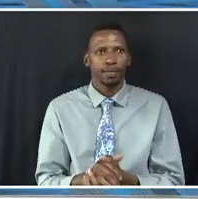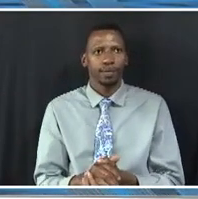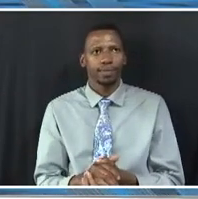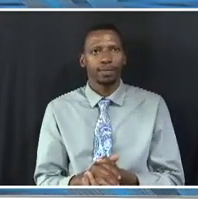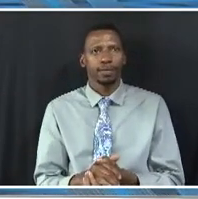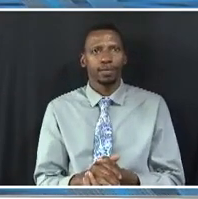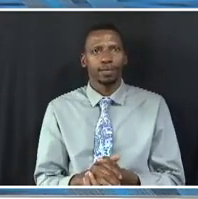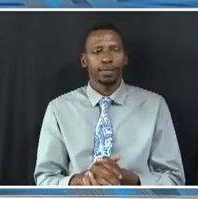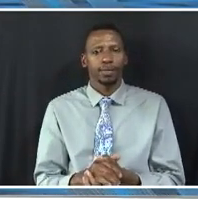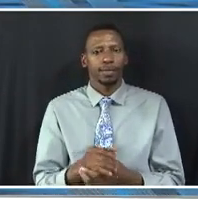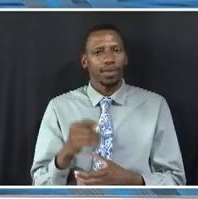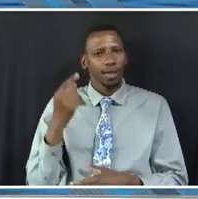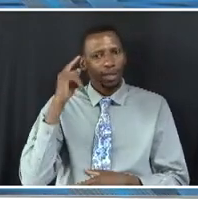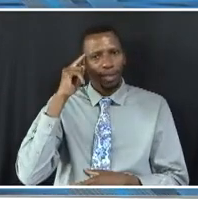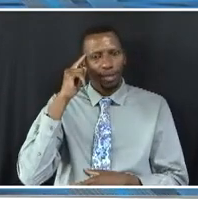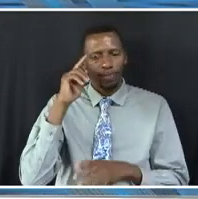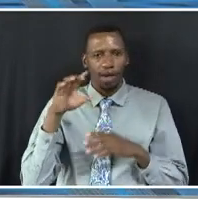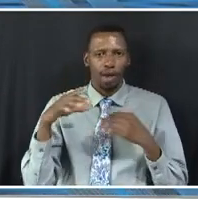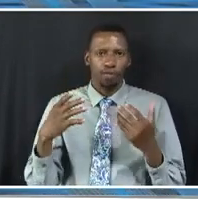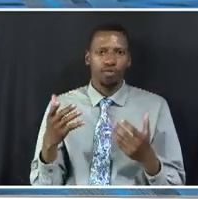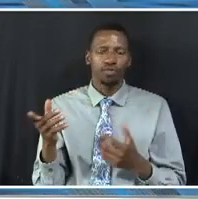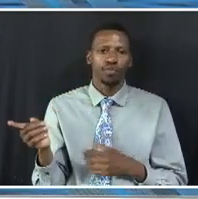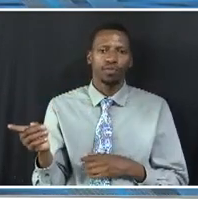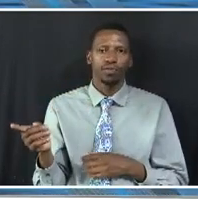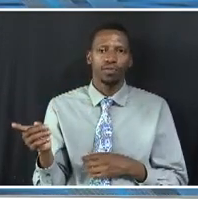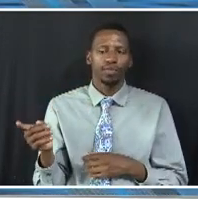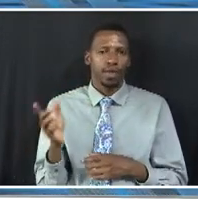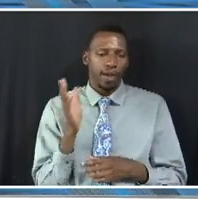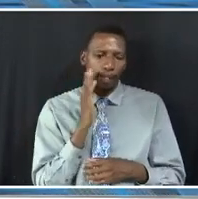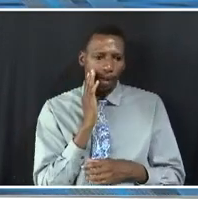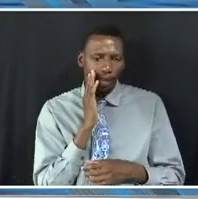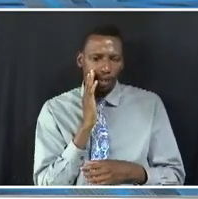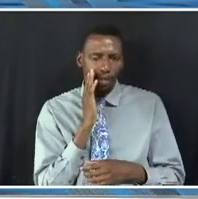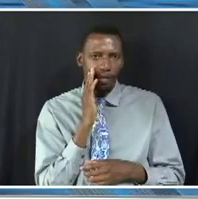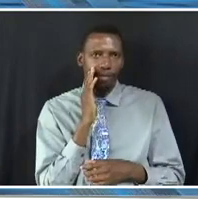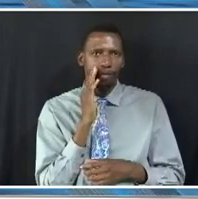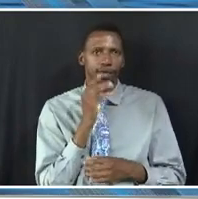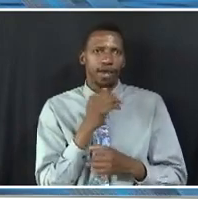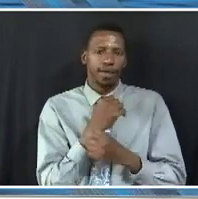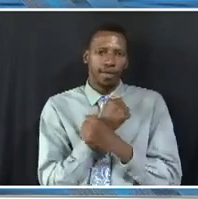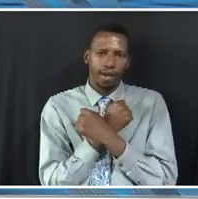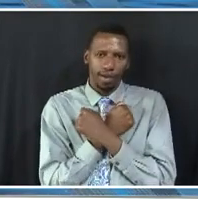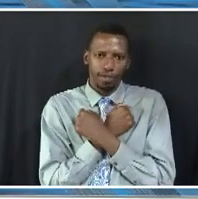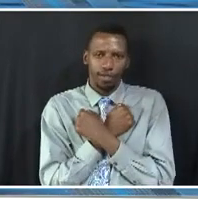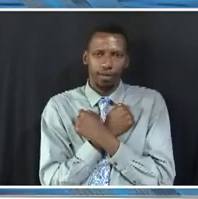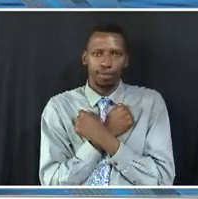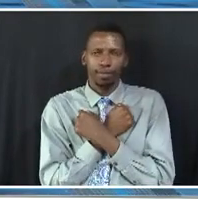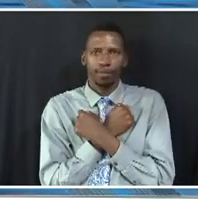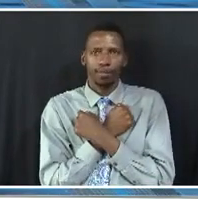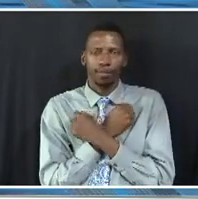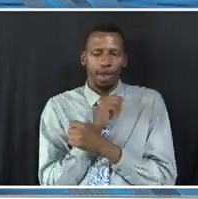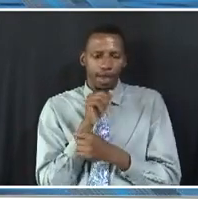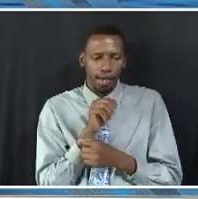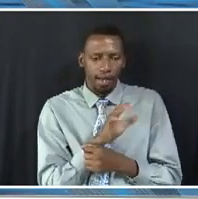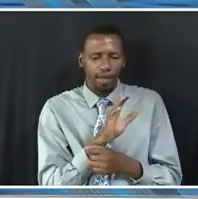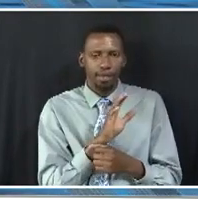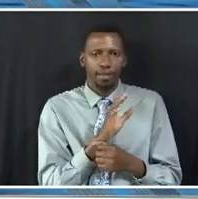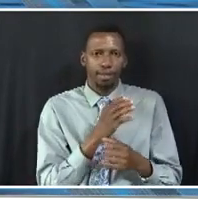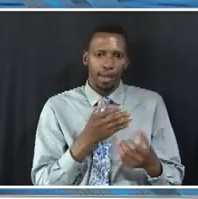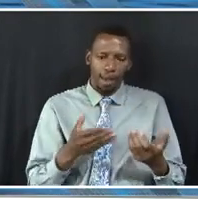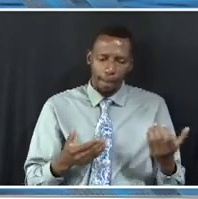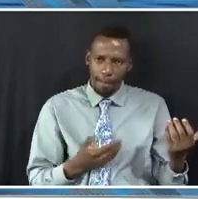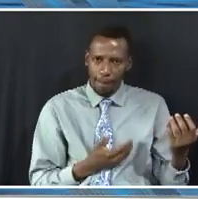What kind of thoughts? A mother that loves her baby, her